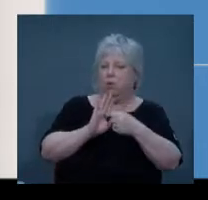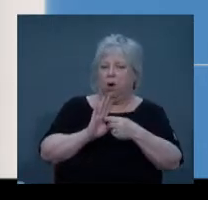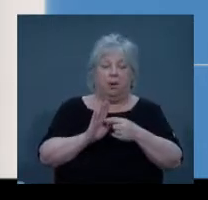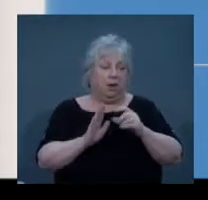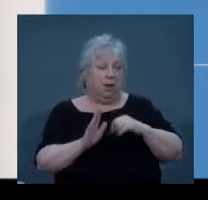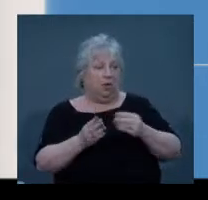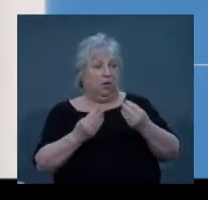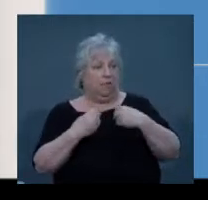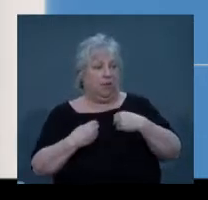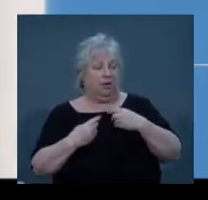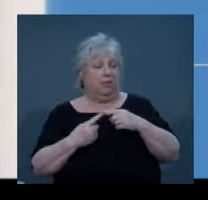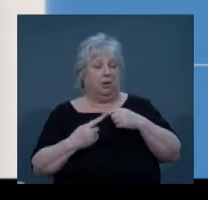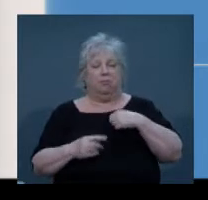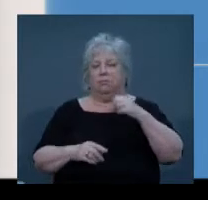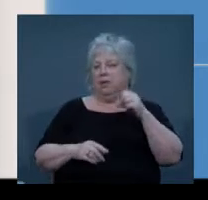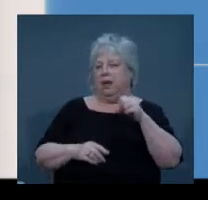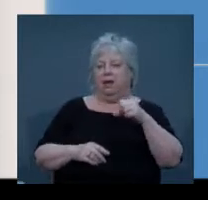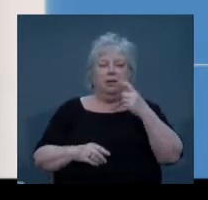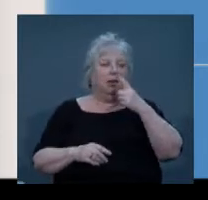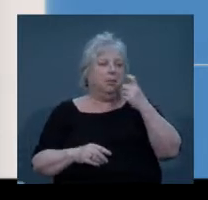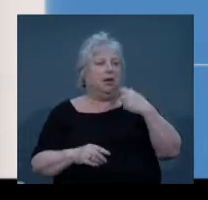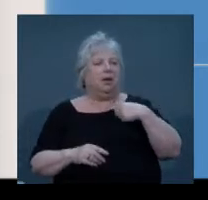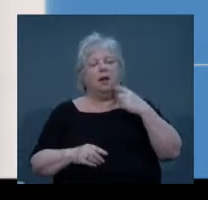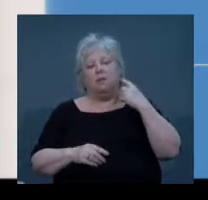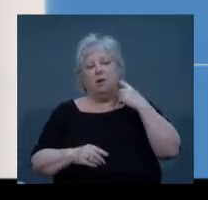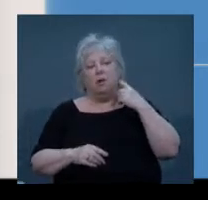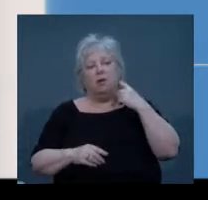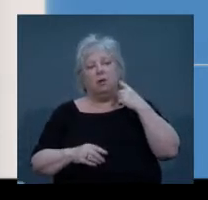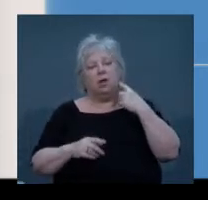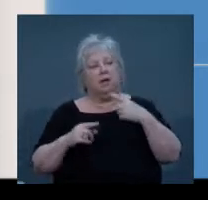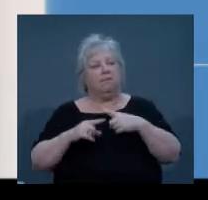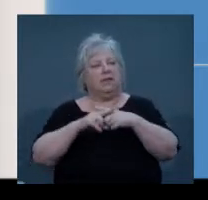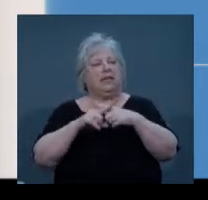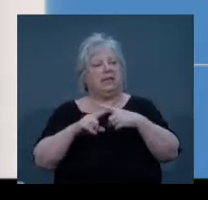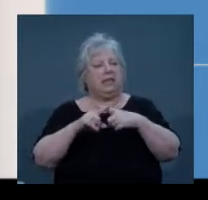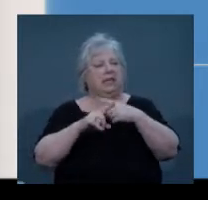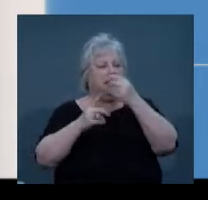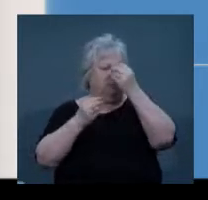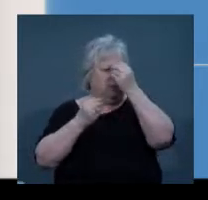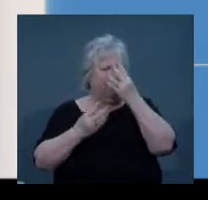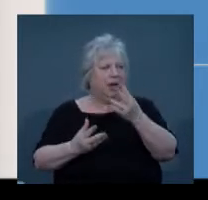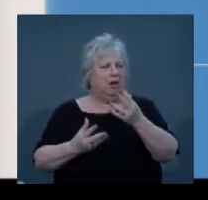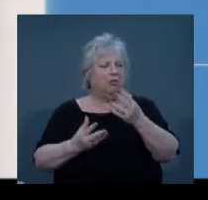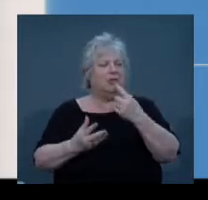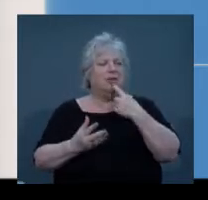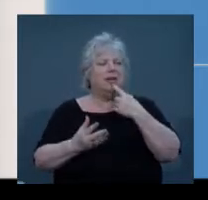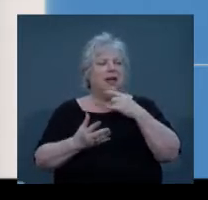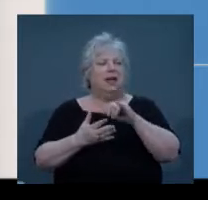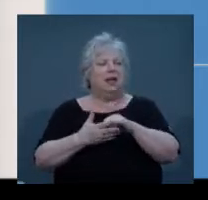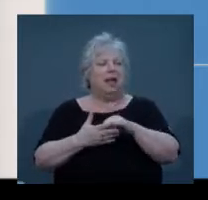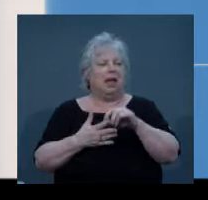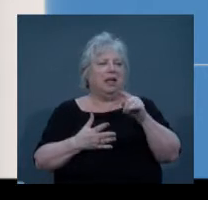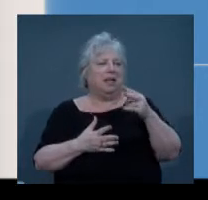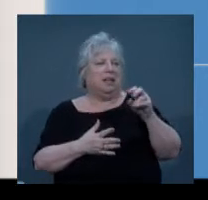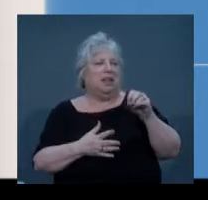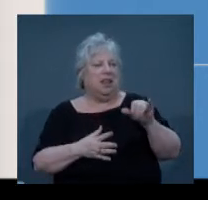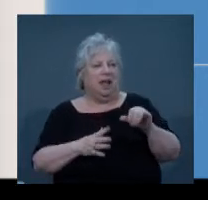appreciate it. Yeah. Because I have heard conflicting information stating that they